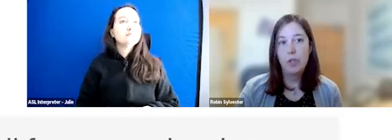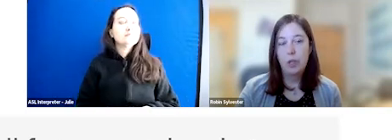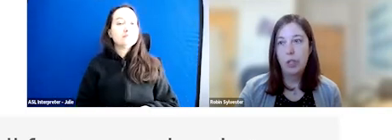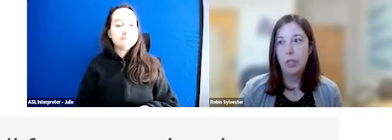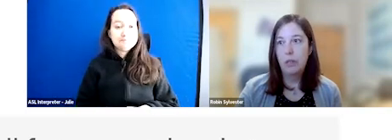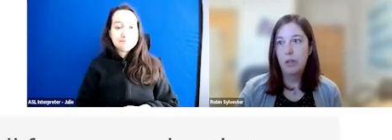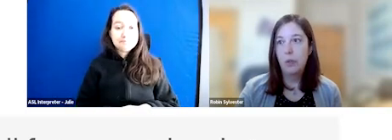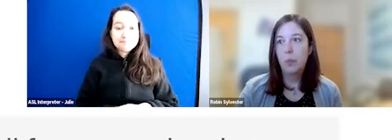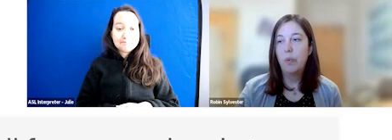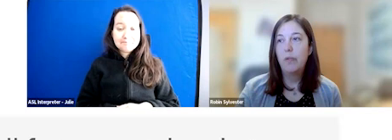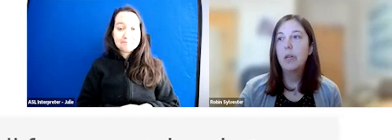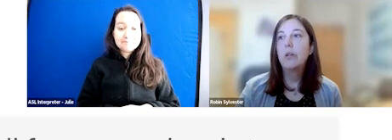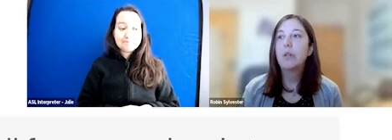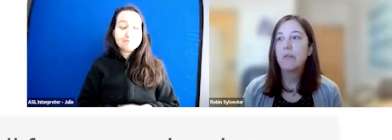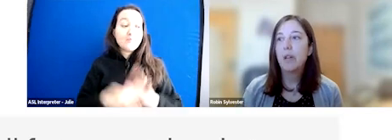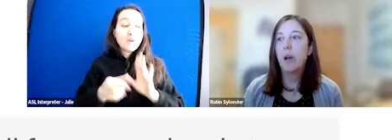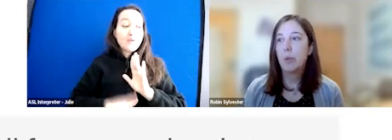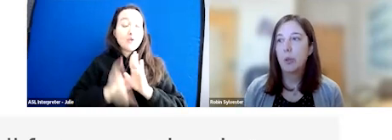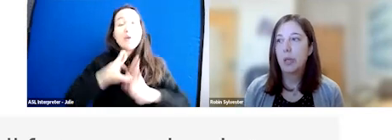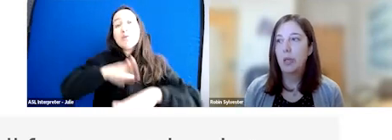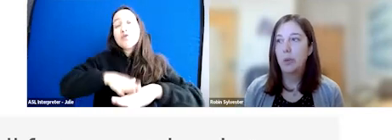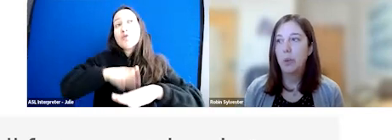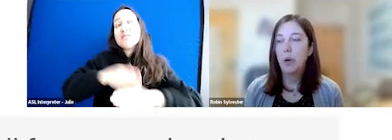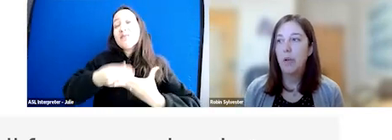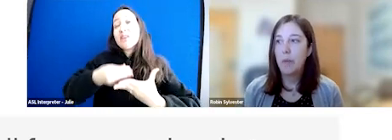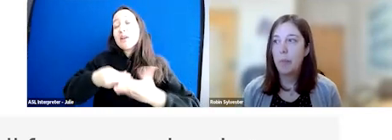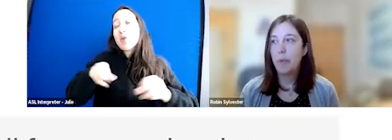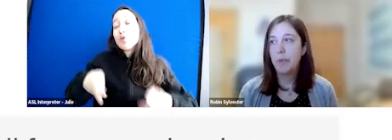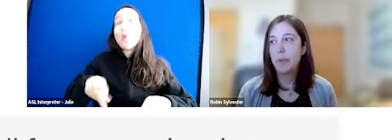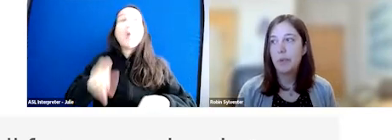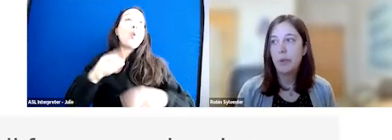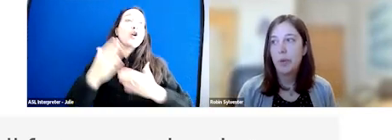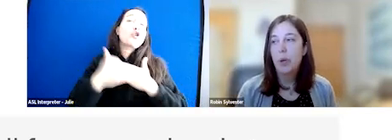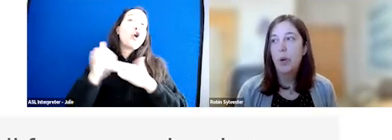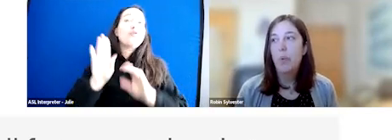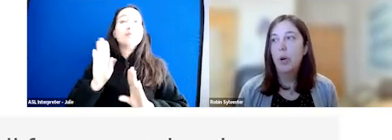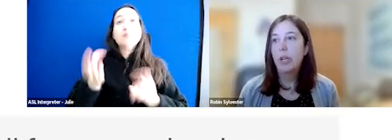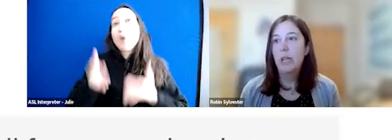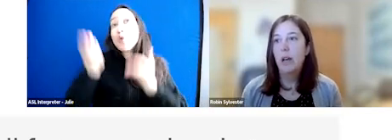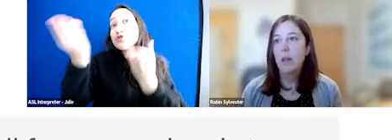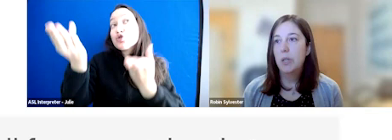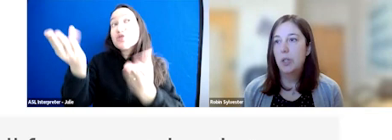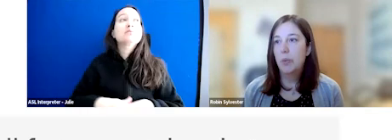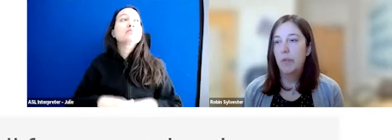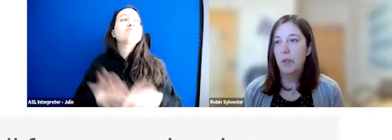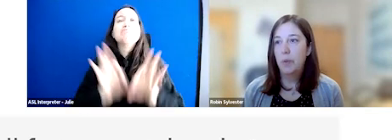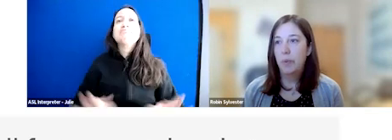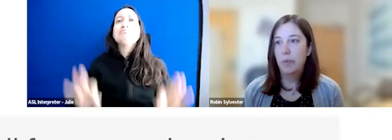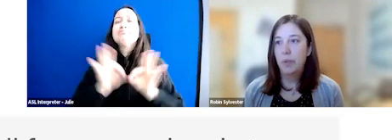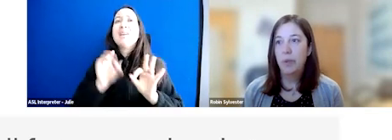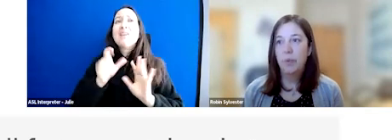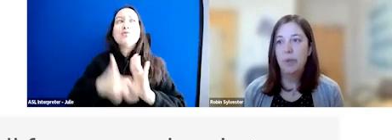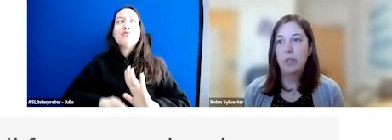The first question is, when reviewing a notice of funding opportunity or call for proposals, what are key elements to